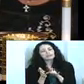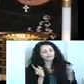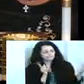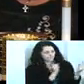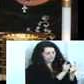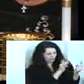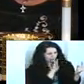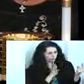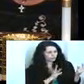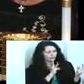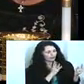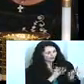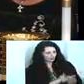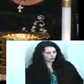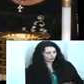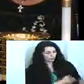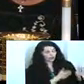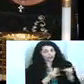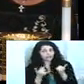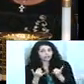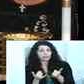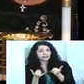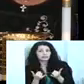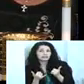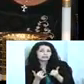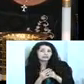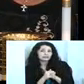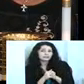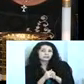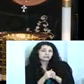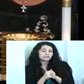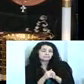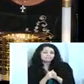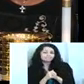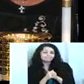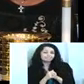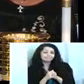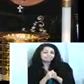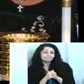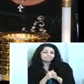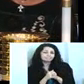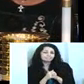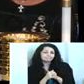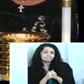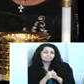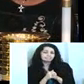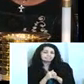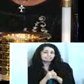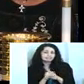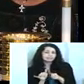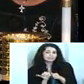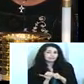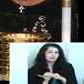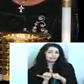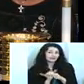today we open this altar unto you, because that same